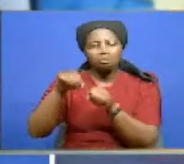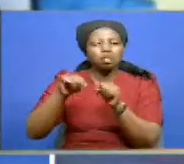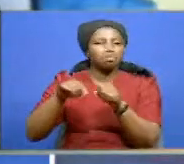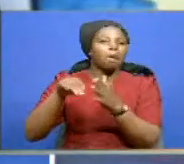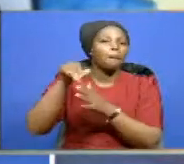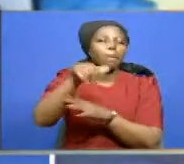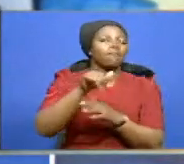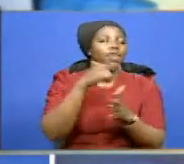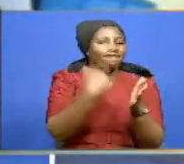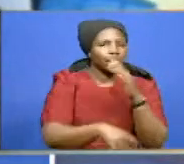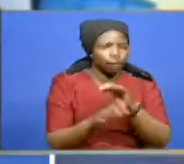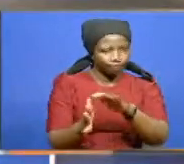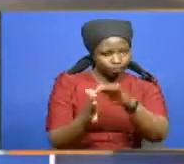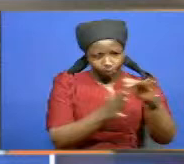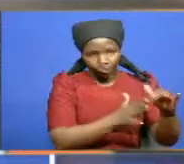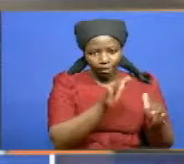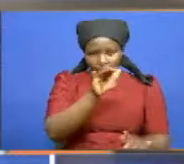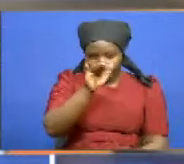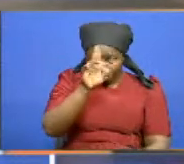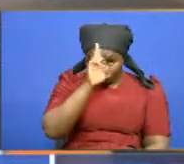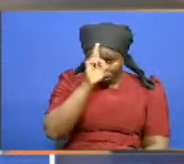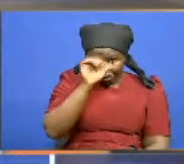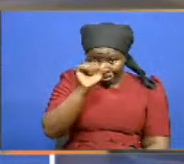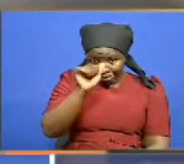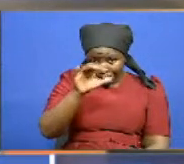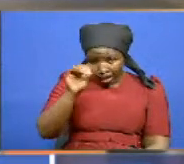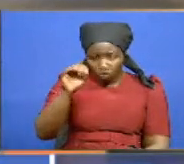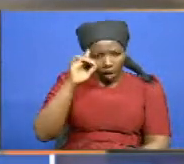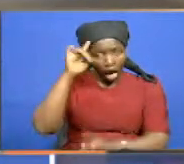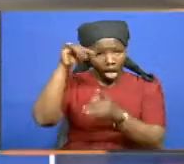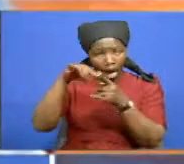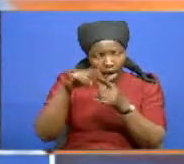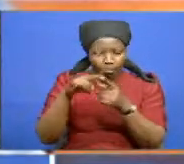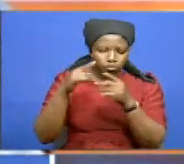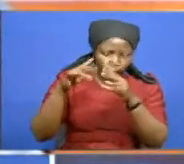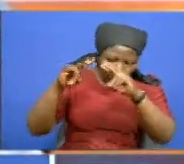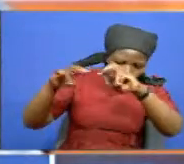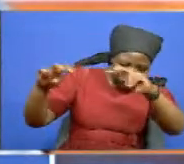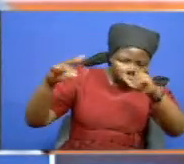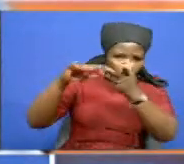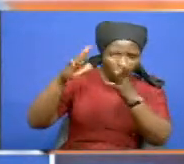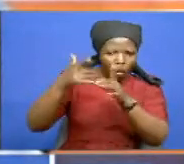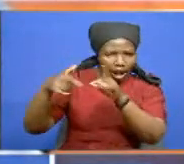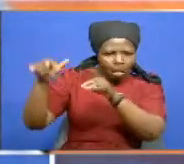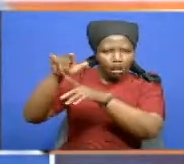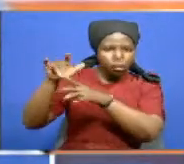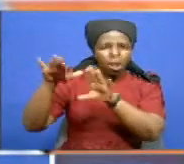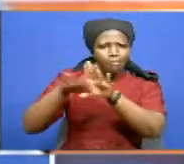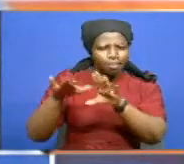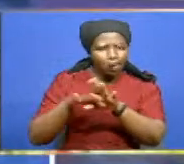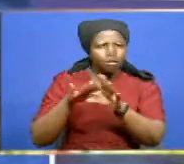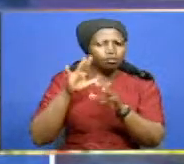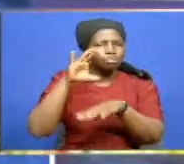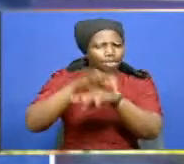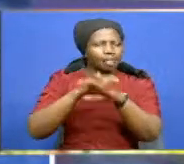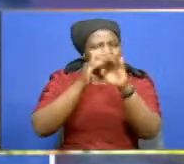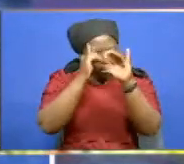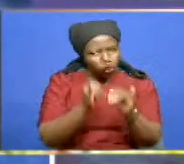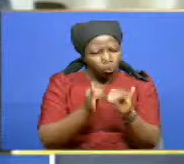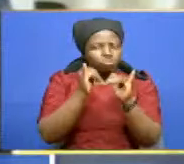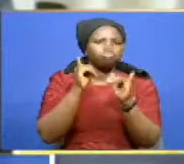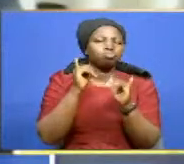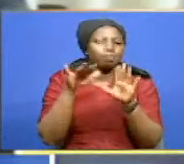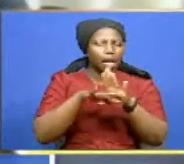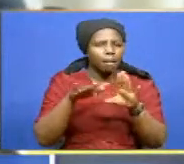mikopo cha polisi kinapania kuanzisha harakati kabambe za kuwatafuta wanachama zaidi kwa lengo la kupata wanachama wapya